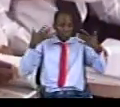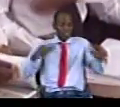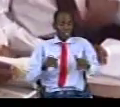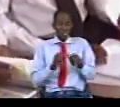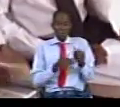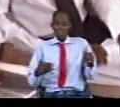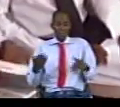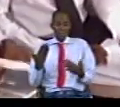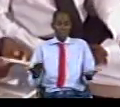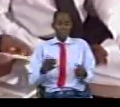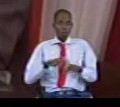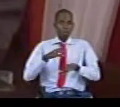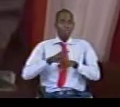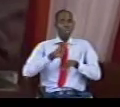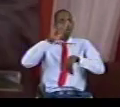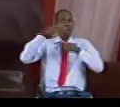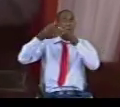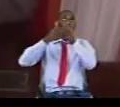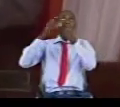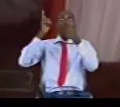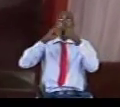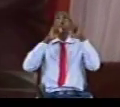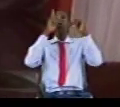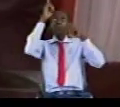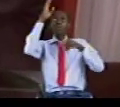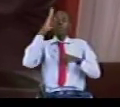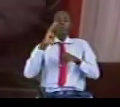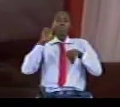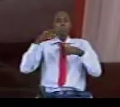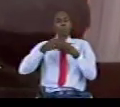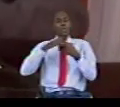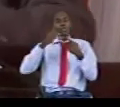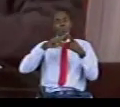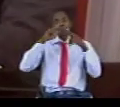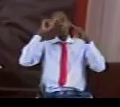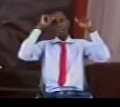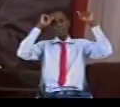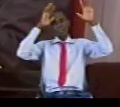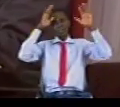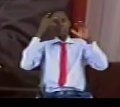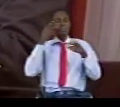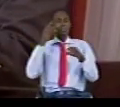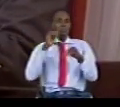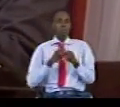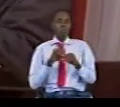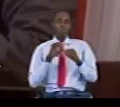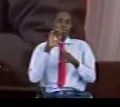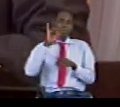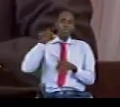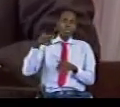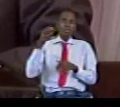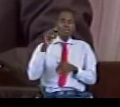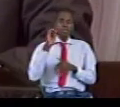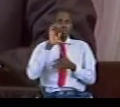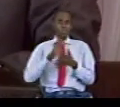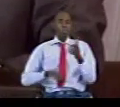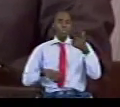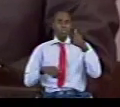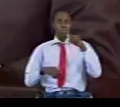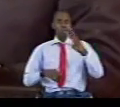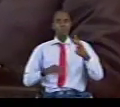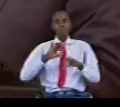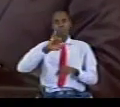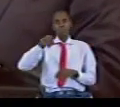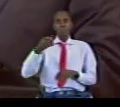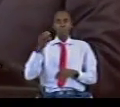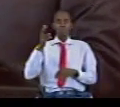back to God and was going to the Father. Come to chapter 16. John chapter 16, we're looking at